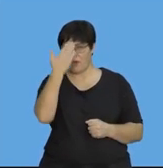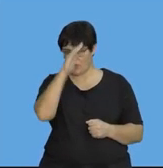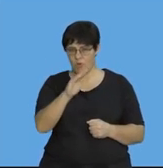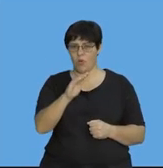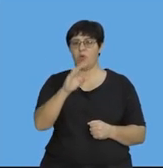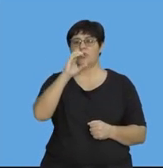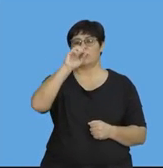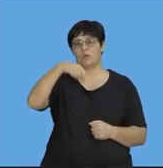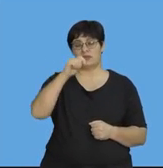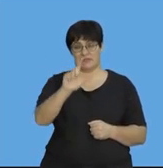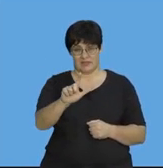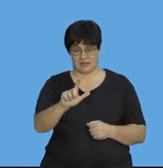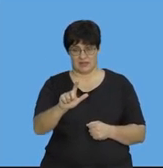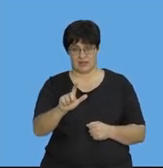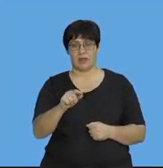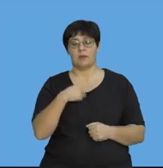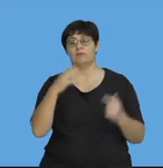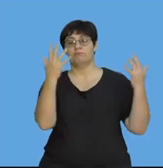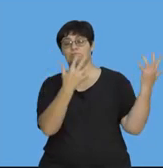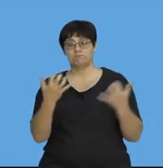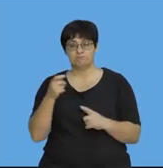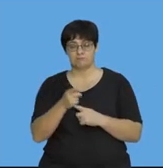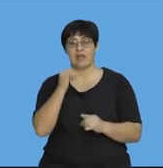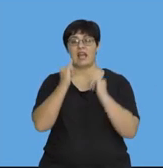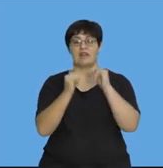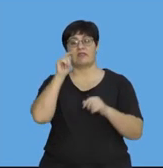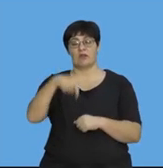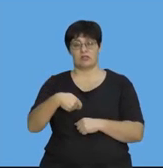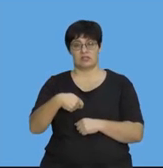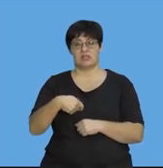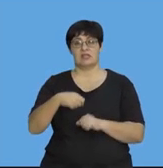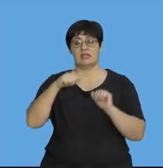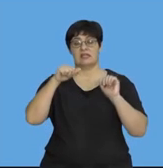this is 0,7, but we worked this out to be